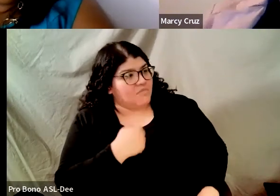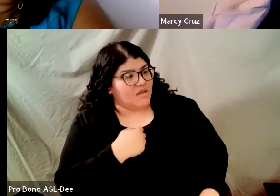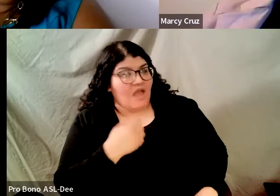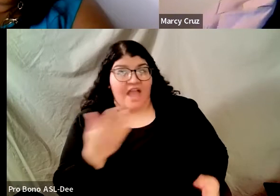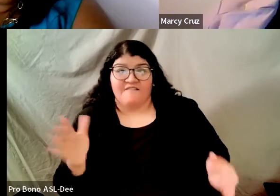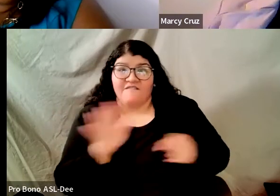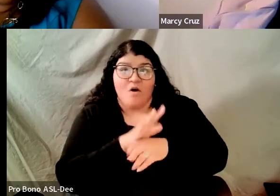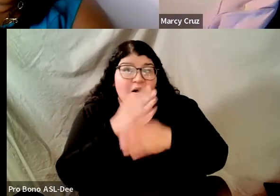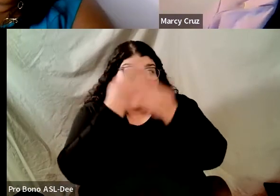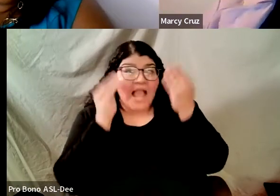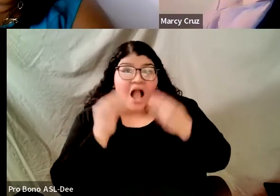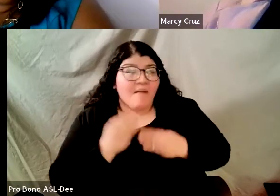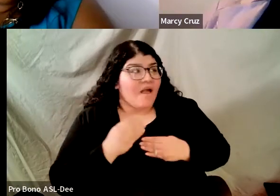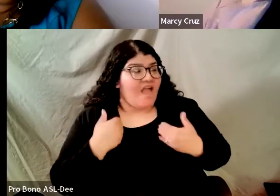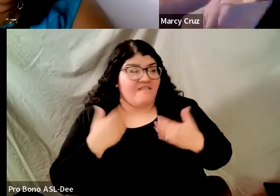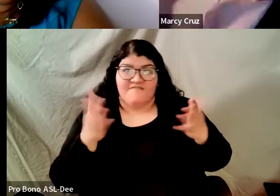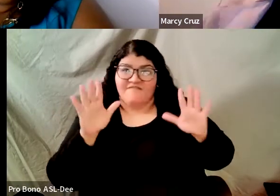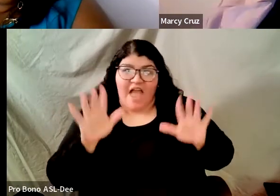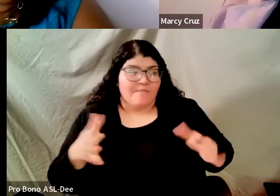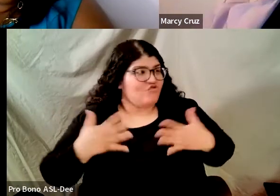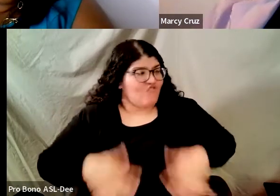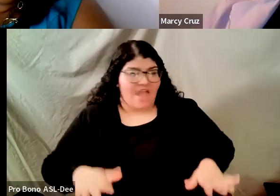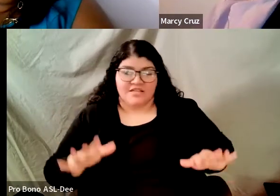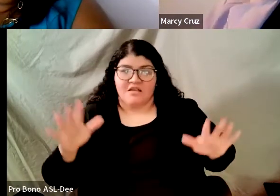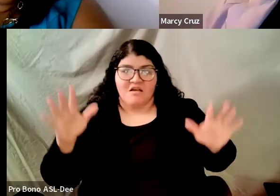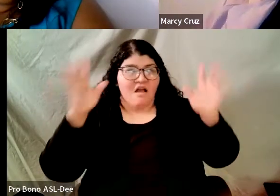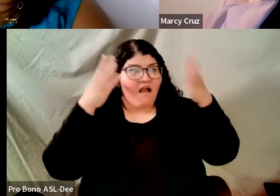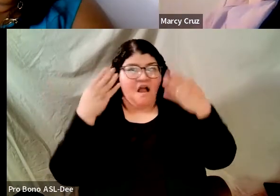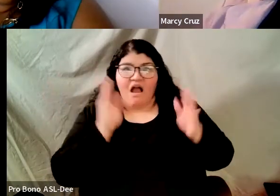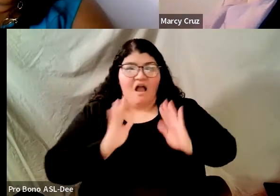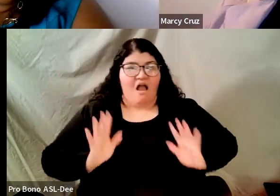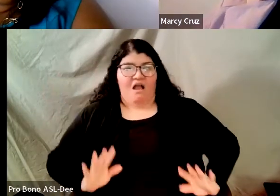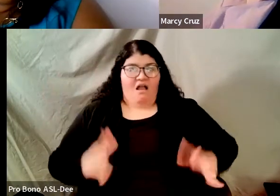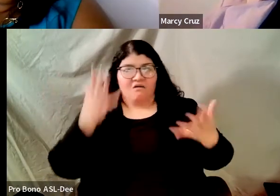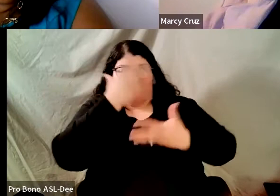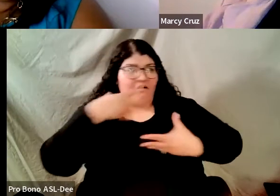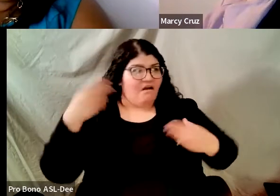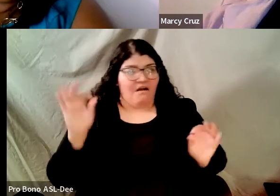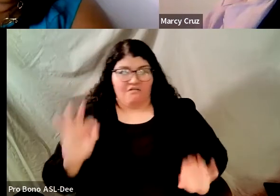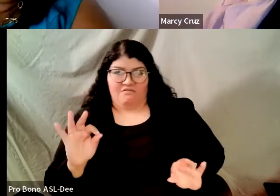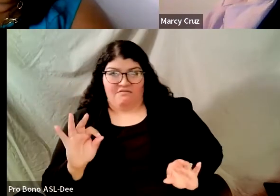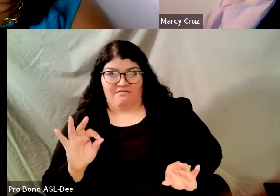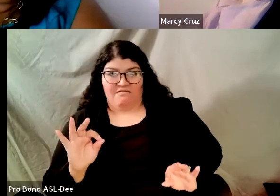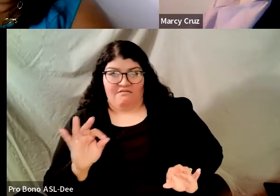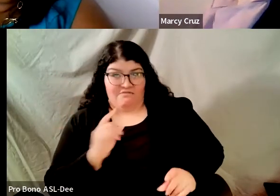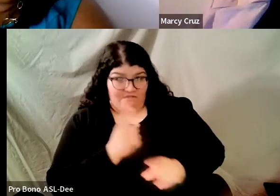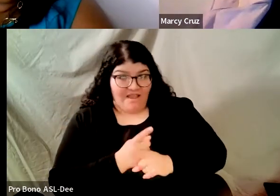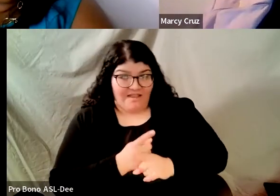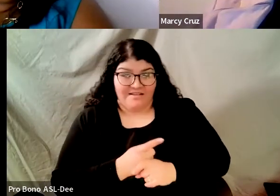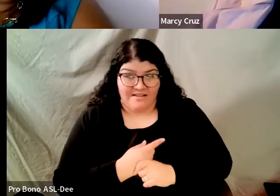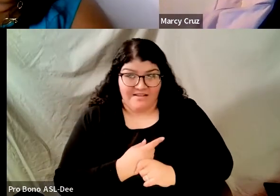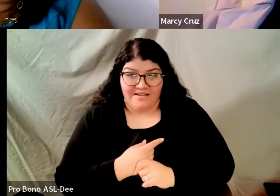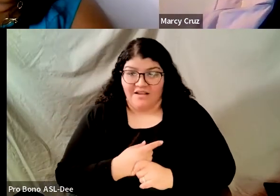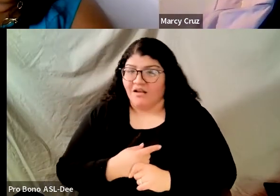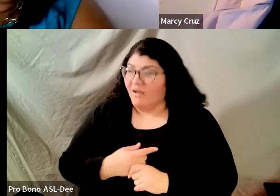most fabulous dress on. I was looking so good, right? Get on, I see the other people